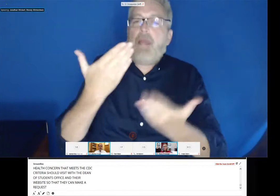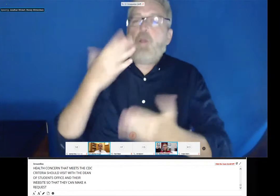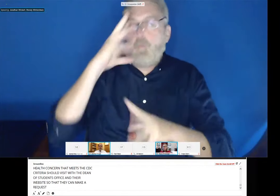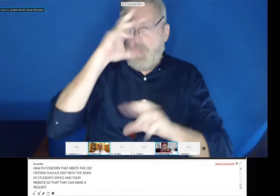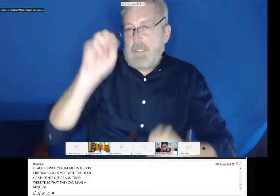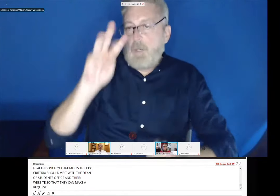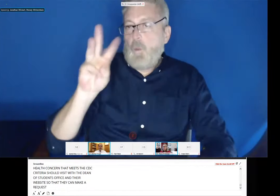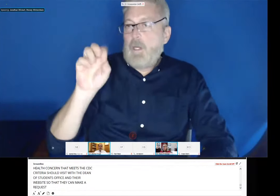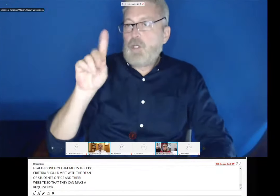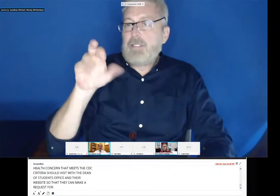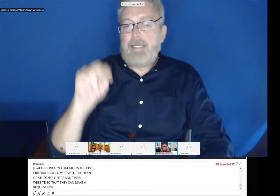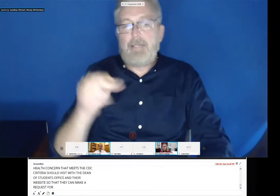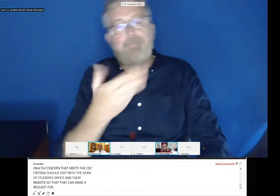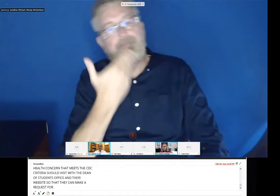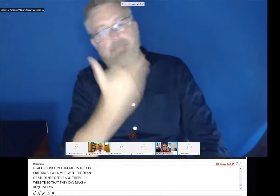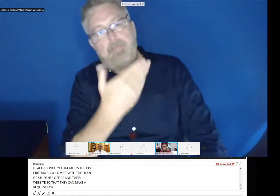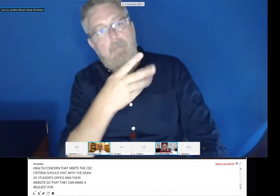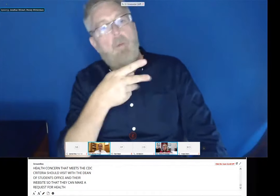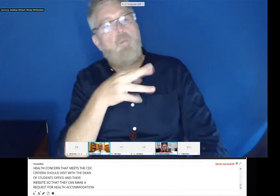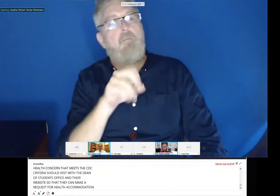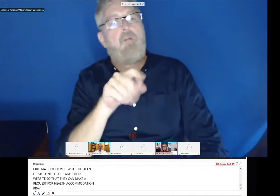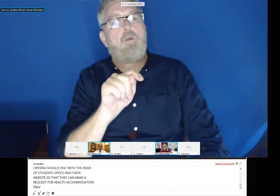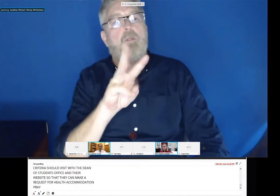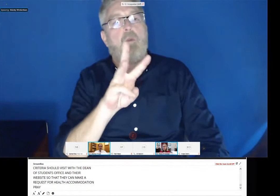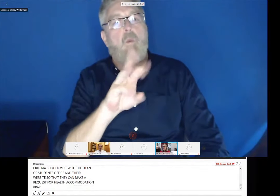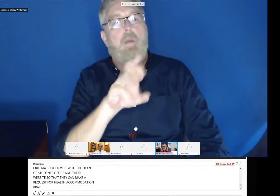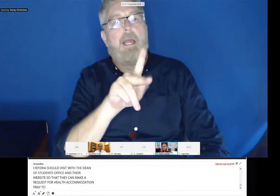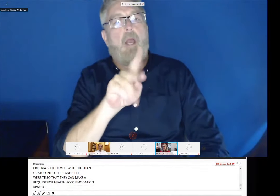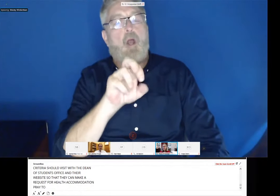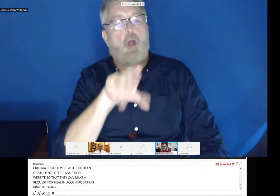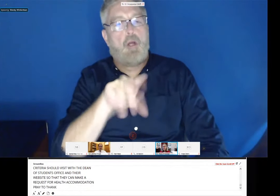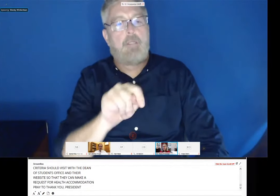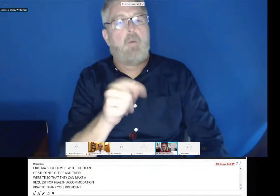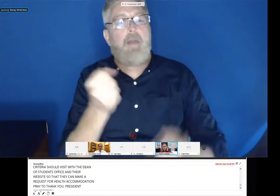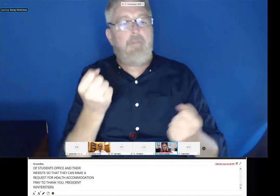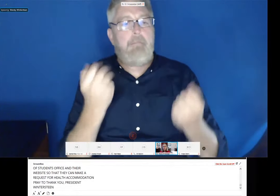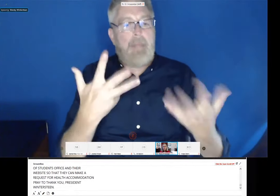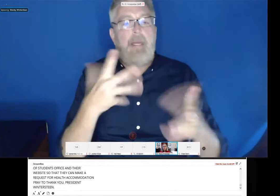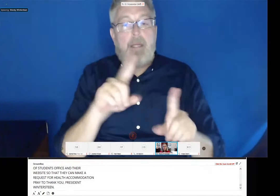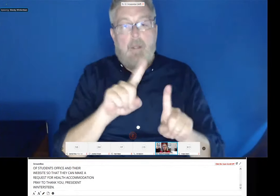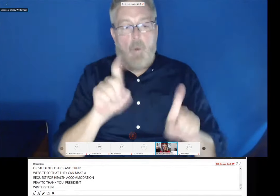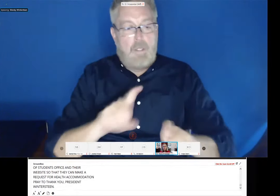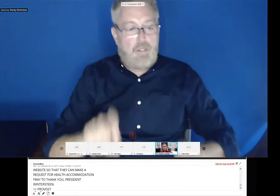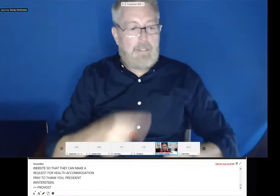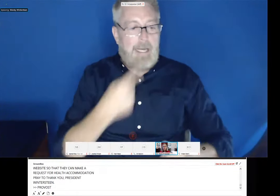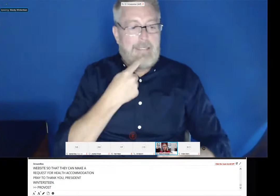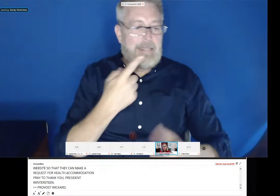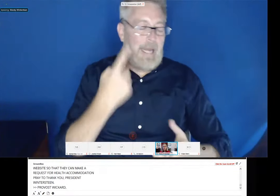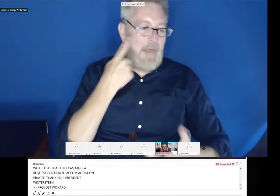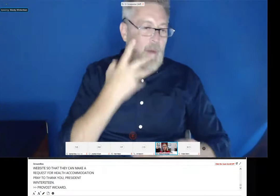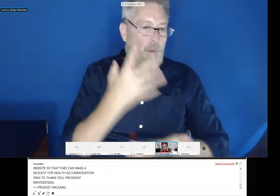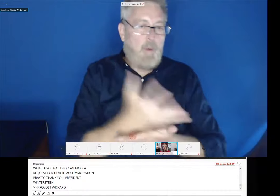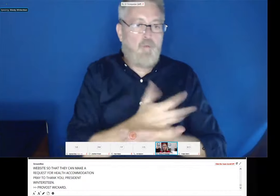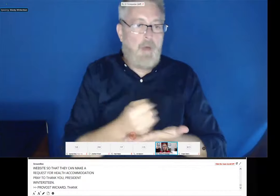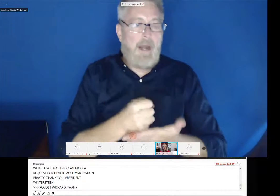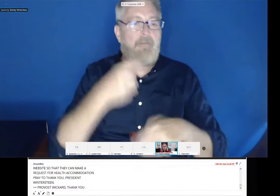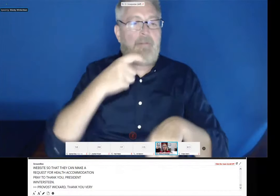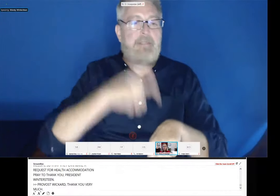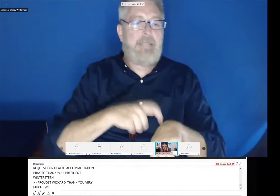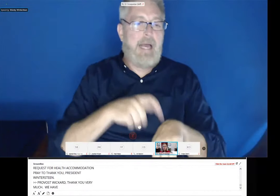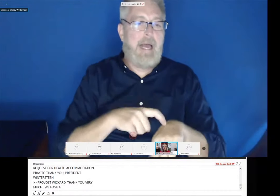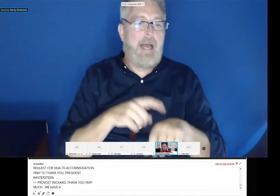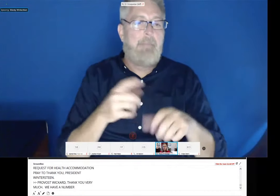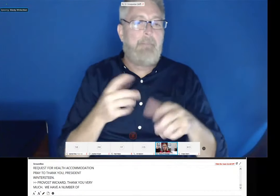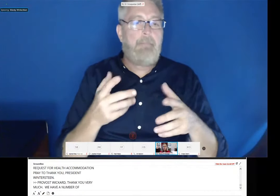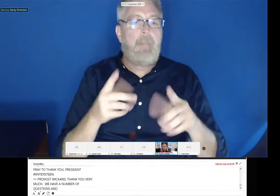Winterstein. Provost Wicker, thank you very much. And we have a number of questions, and I said earlier we were going to run out of time before we could get to